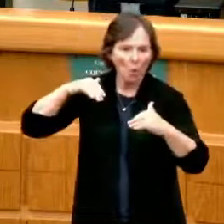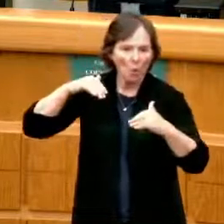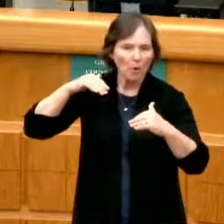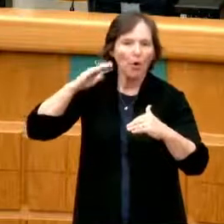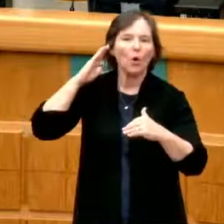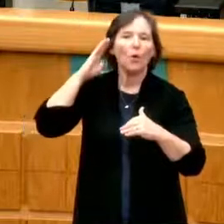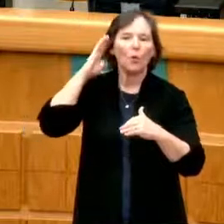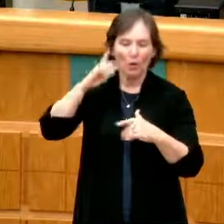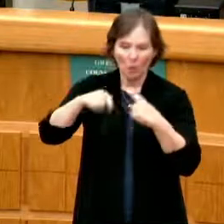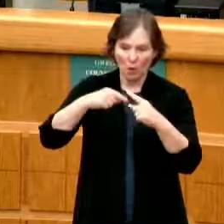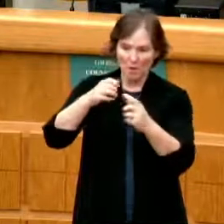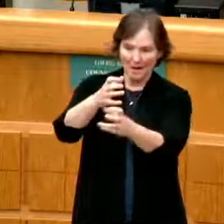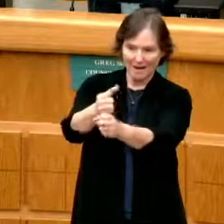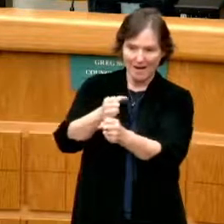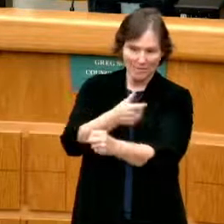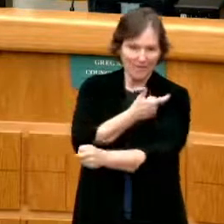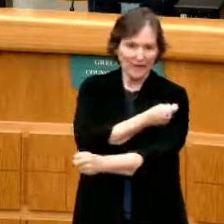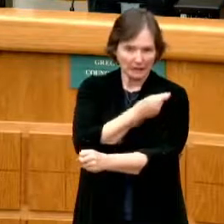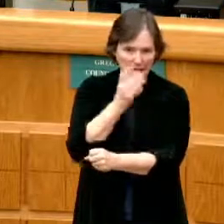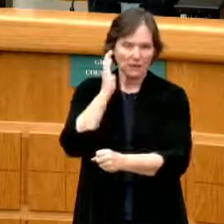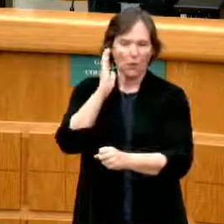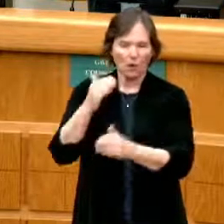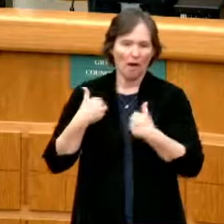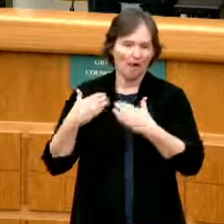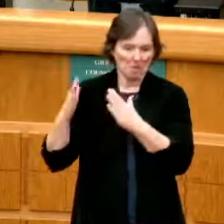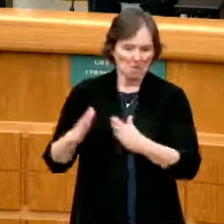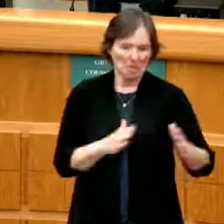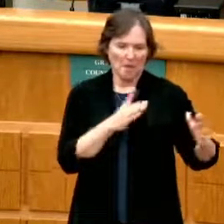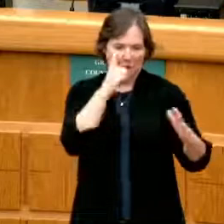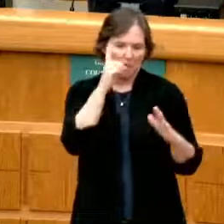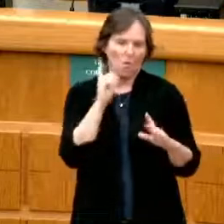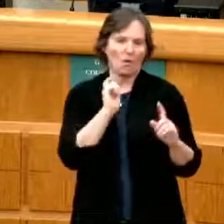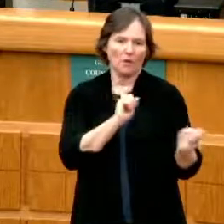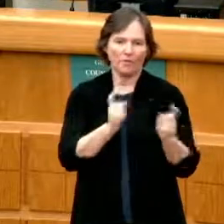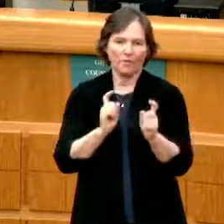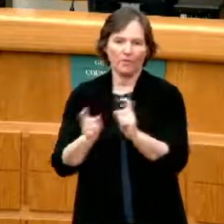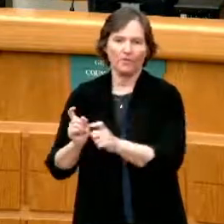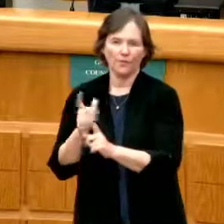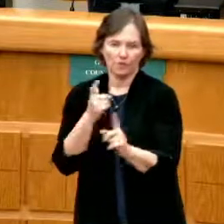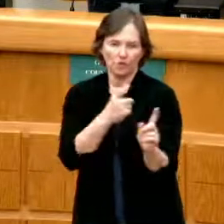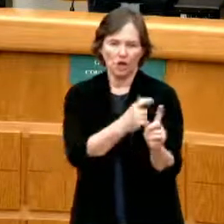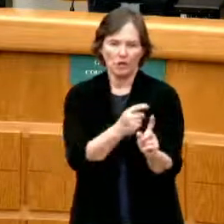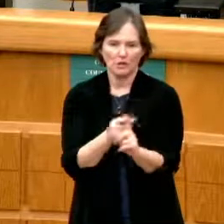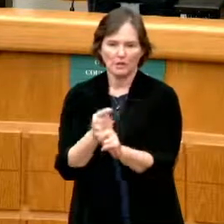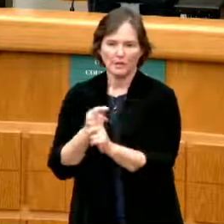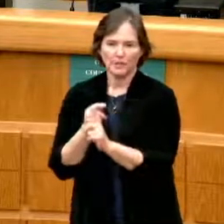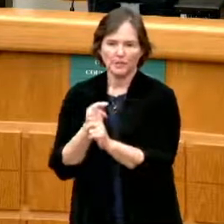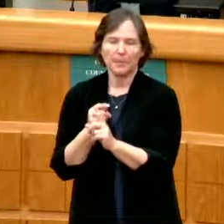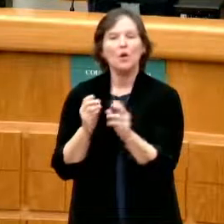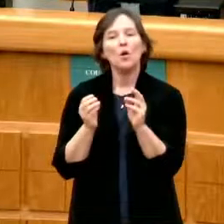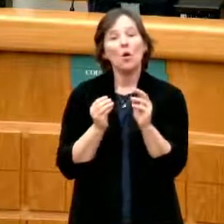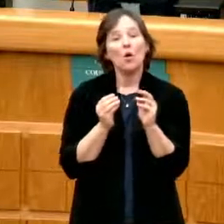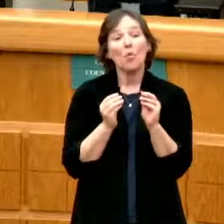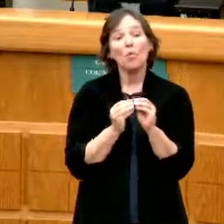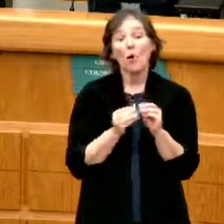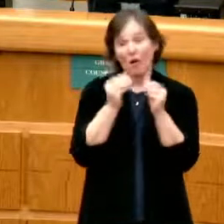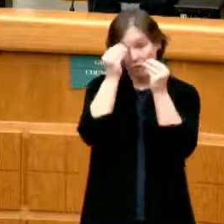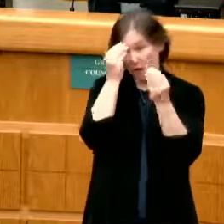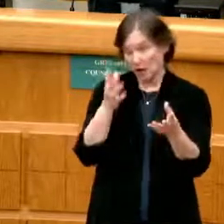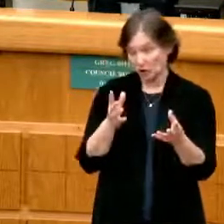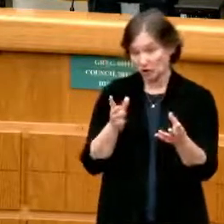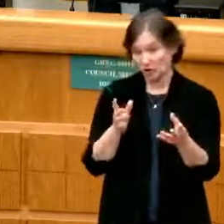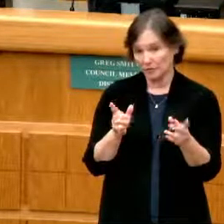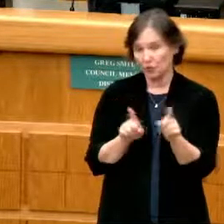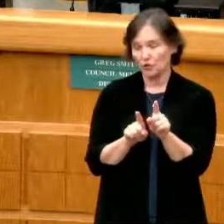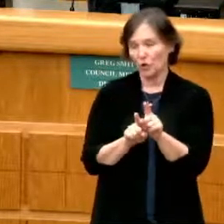that happens. As an informational part or point, I wanted to also update everyone on